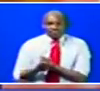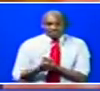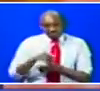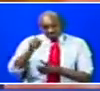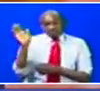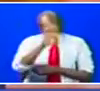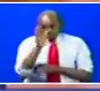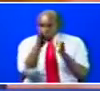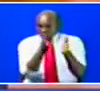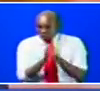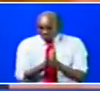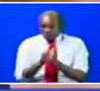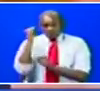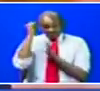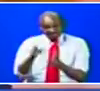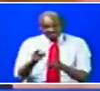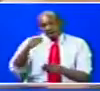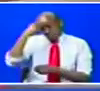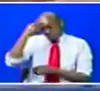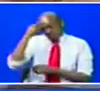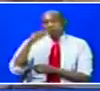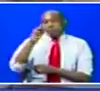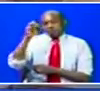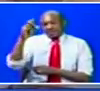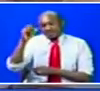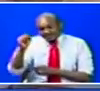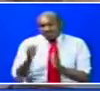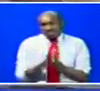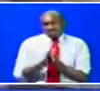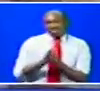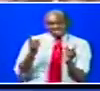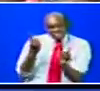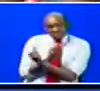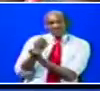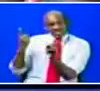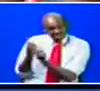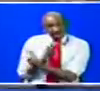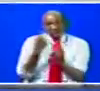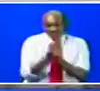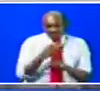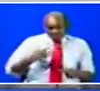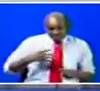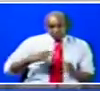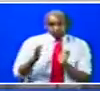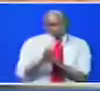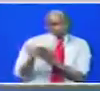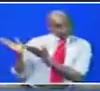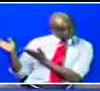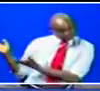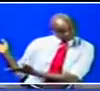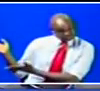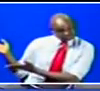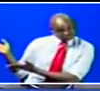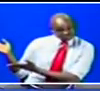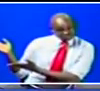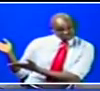a Wiper ticket, politicians Moses Ole Sakuda, Danson Mungatana, Kalembe Ndile, Simon Mbogwa, Mohamed